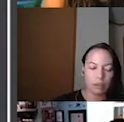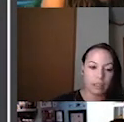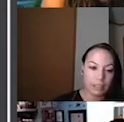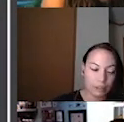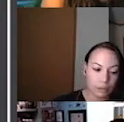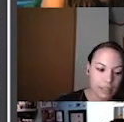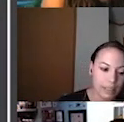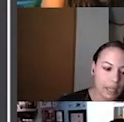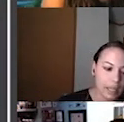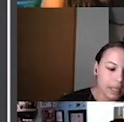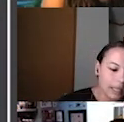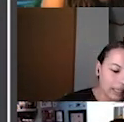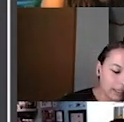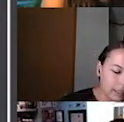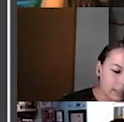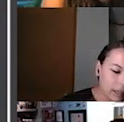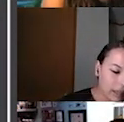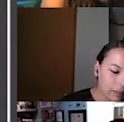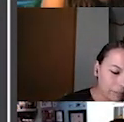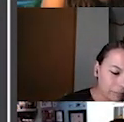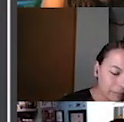South Dakota territories. And